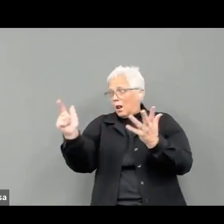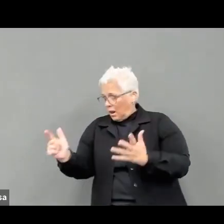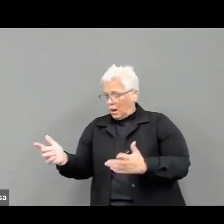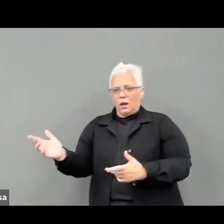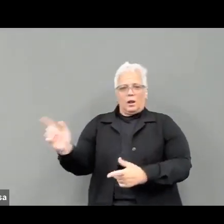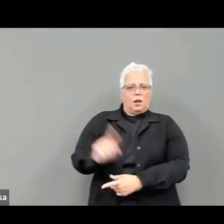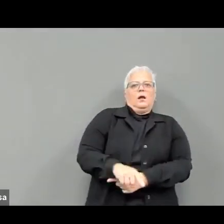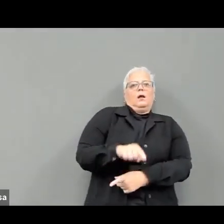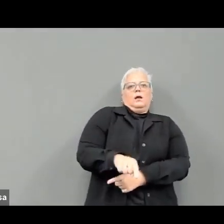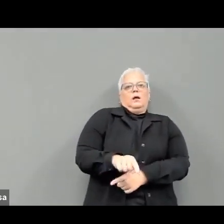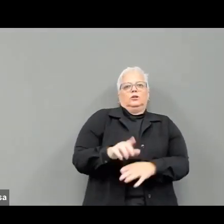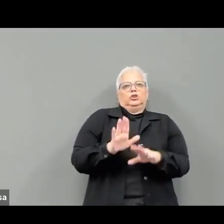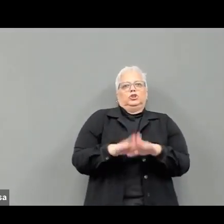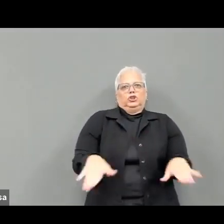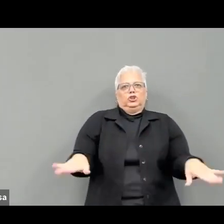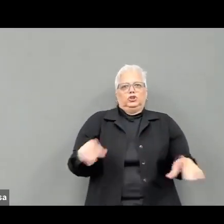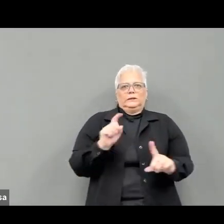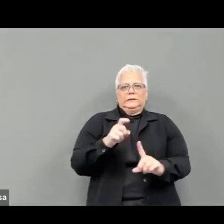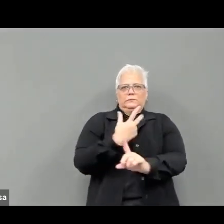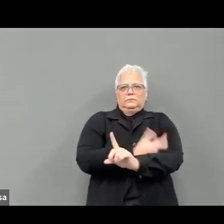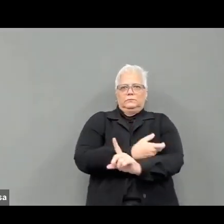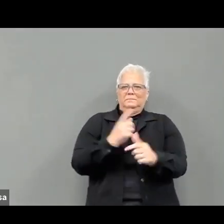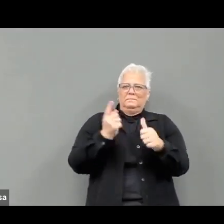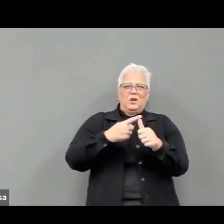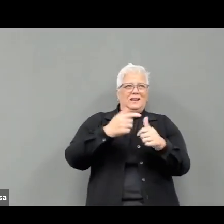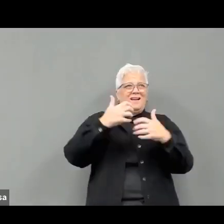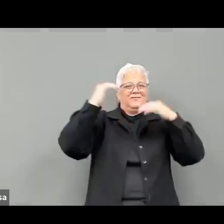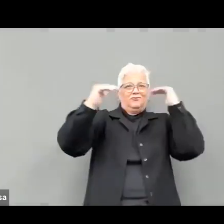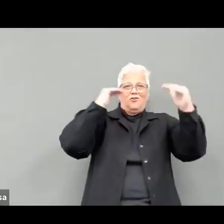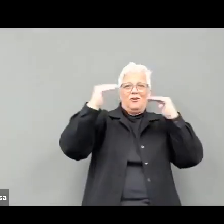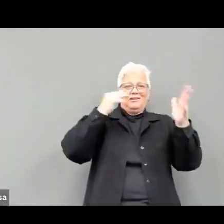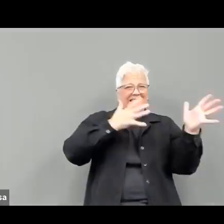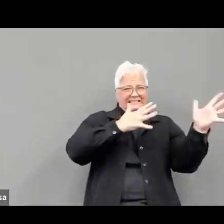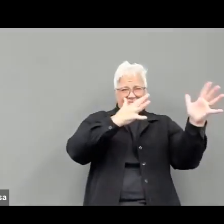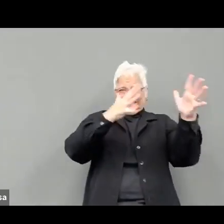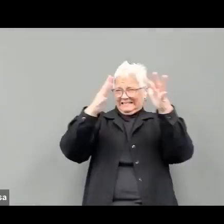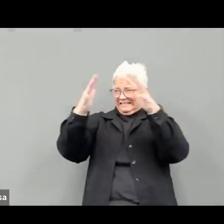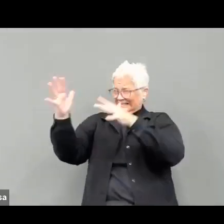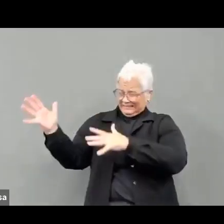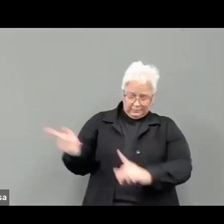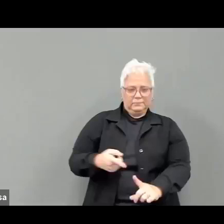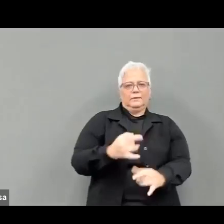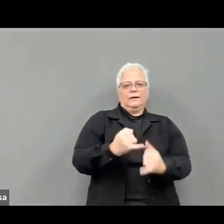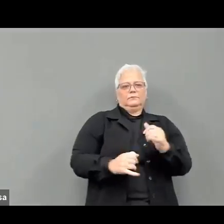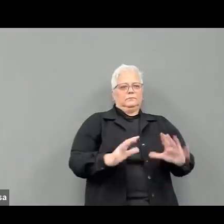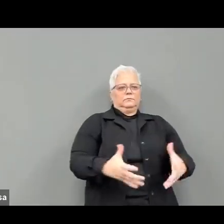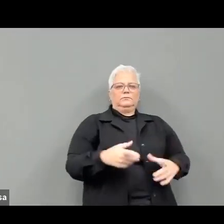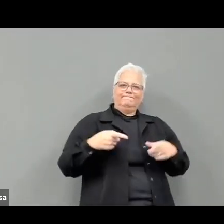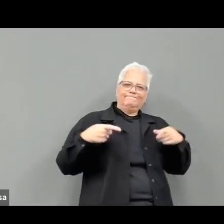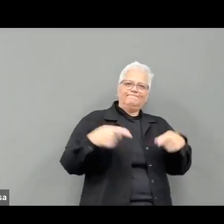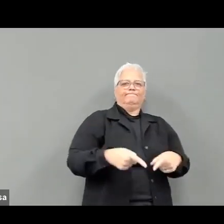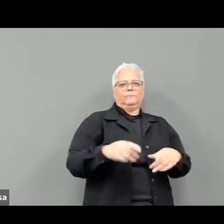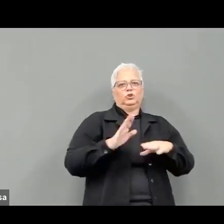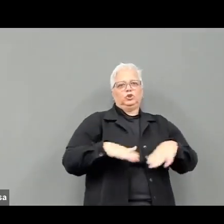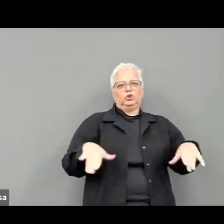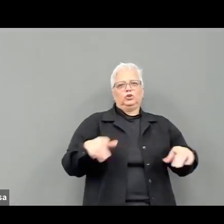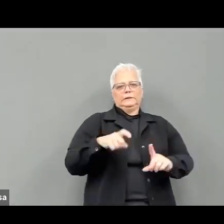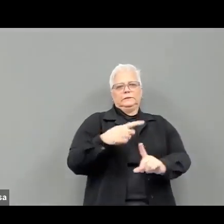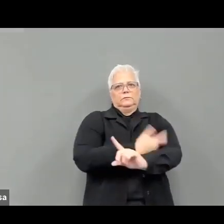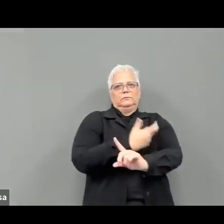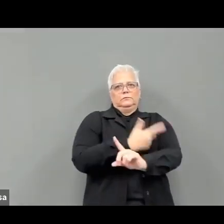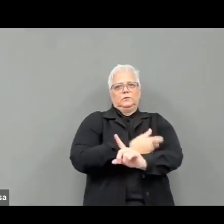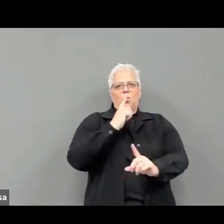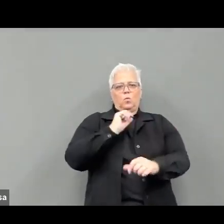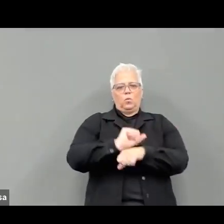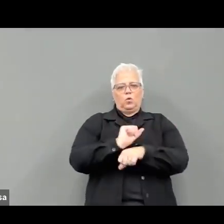introduce Mayor G.T. Bynum for his remarks, and then hopefully we'll all be together as we move down the list.